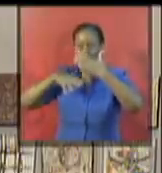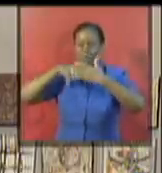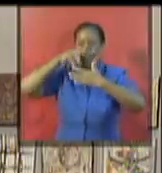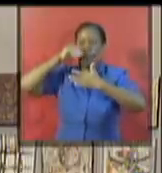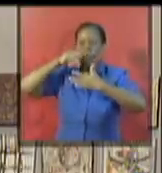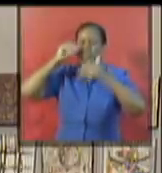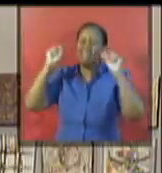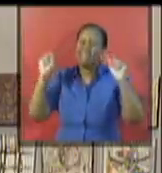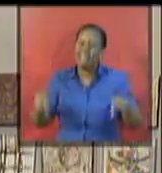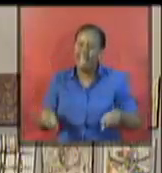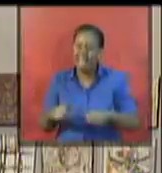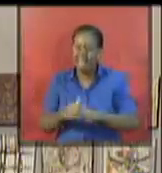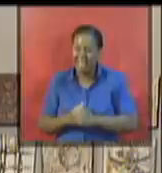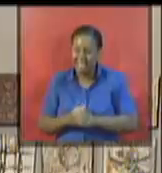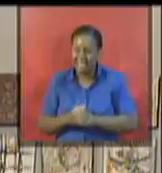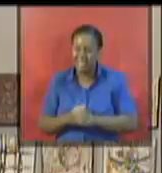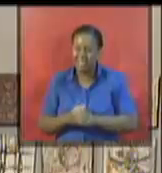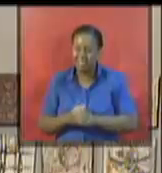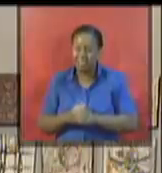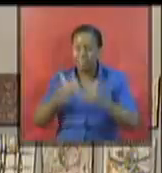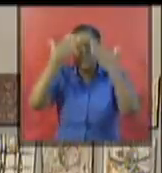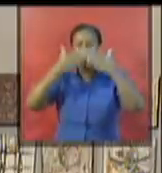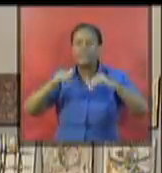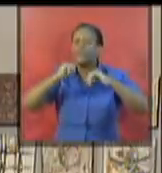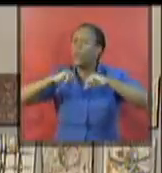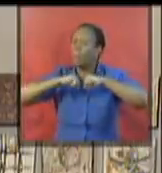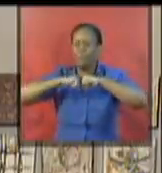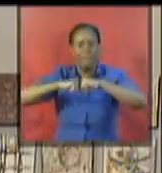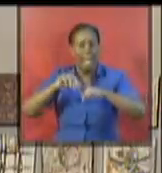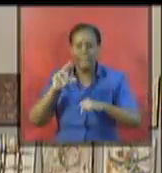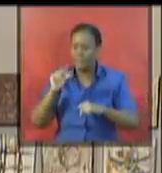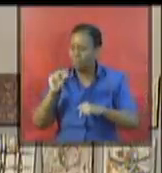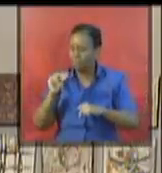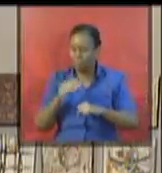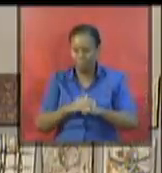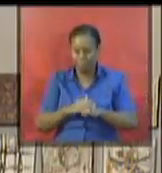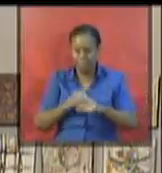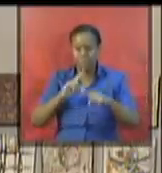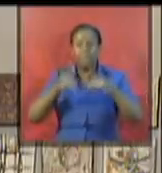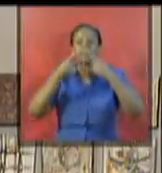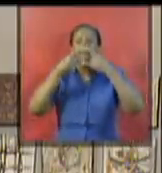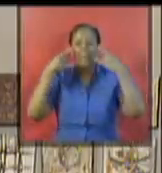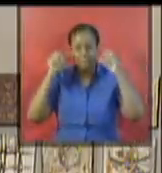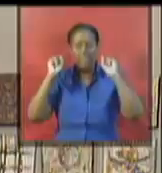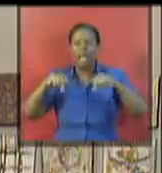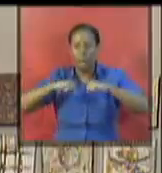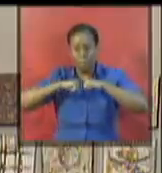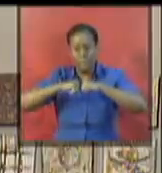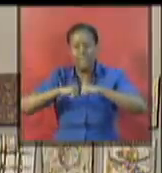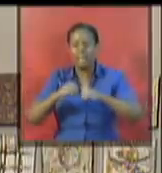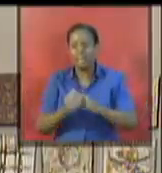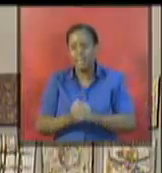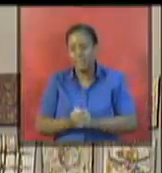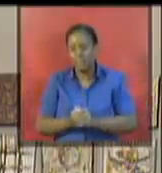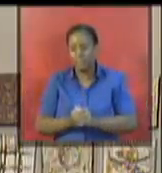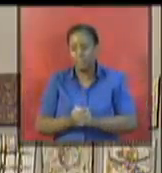shield. And in addition to that, this assumption that masks impair breathing may not be